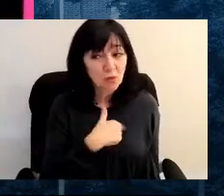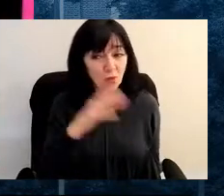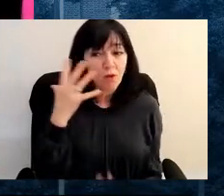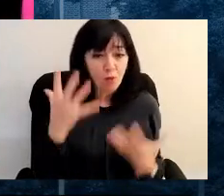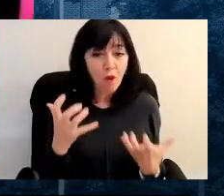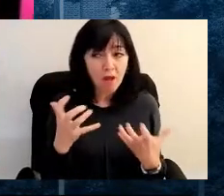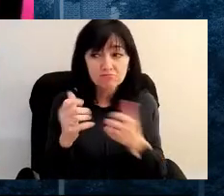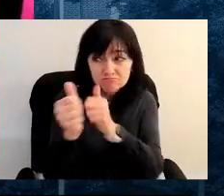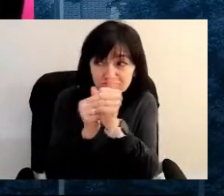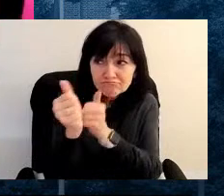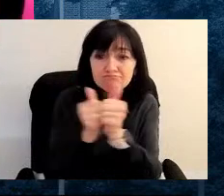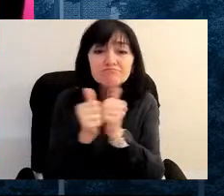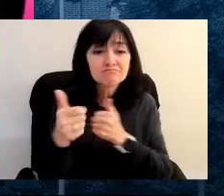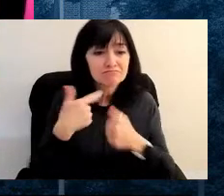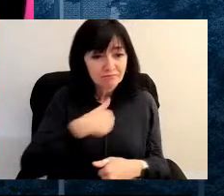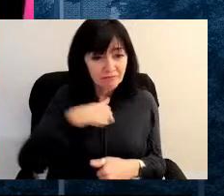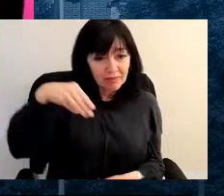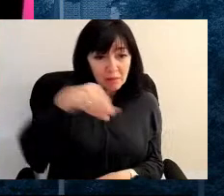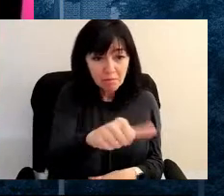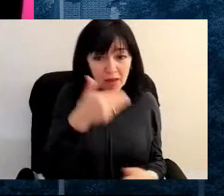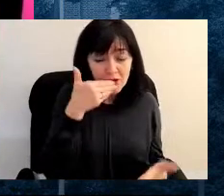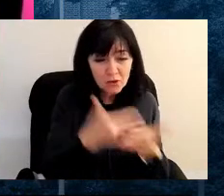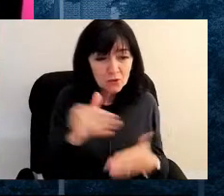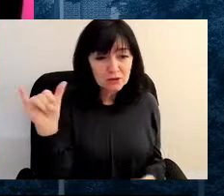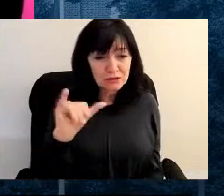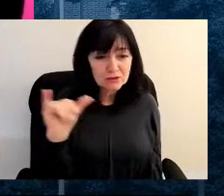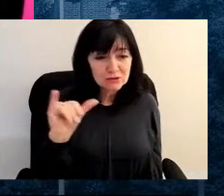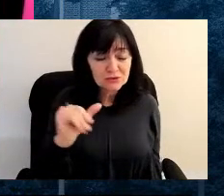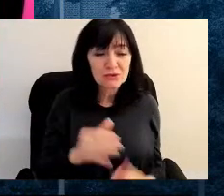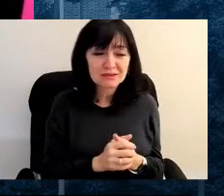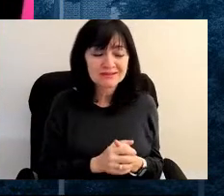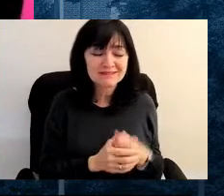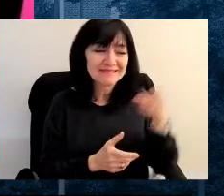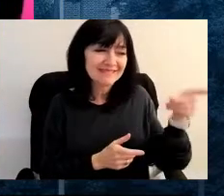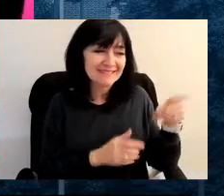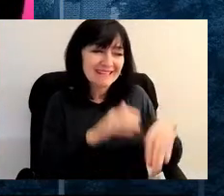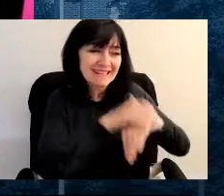I'm sure there are English teachers in the room that tell me that's not the right way to say that.